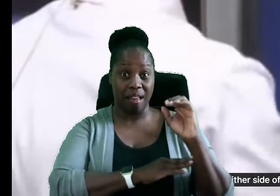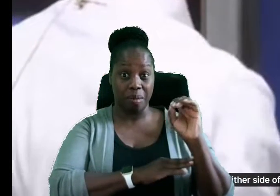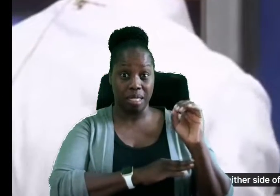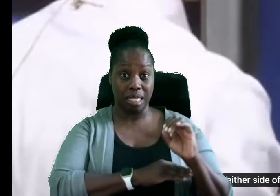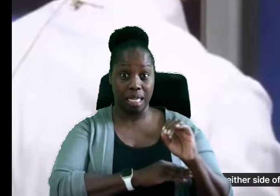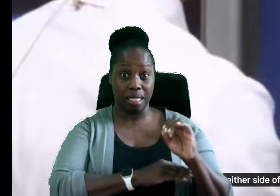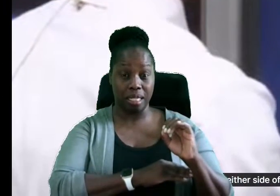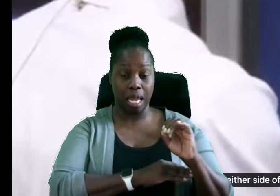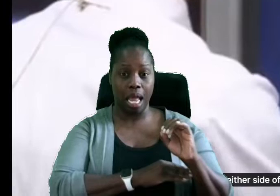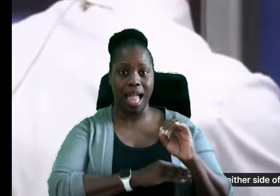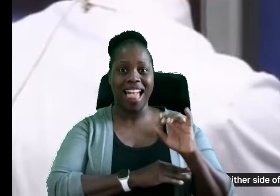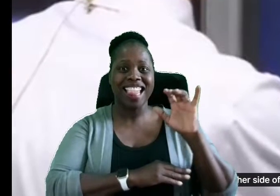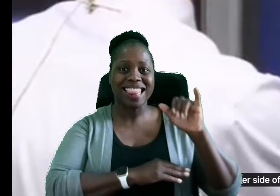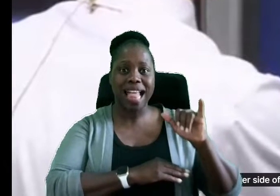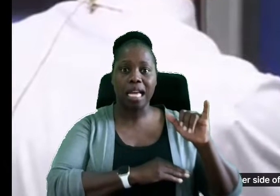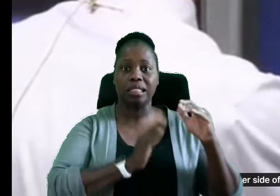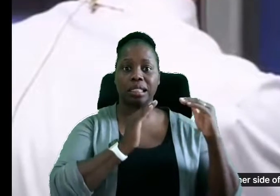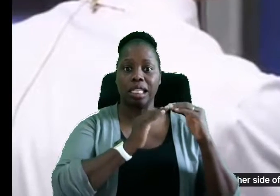78 minus 5